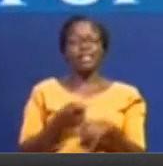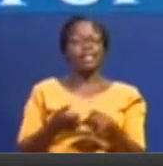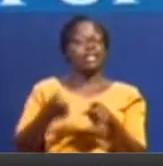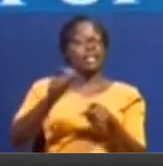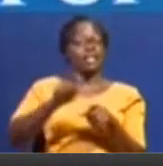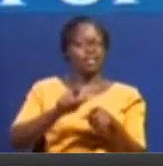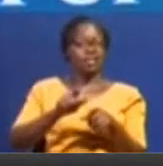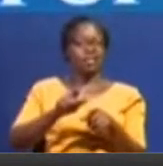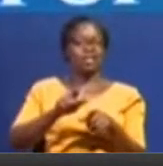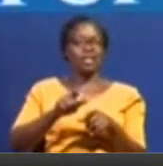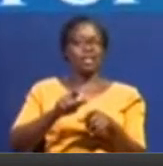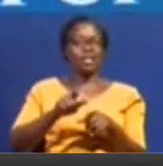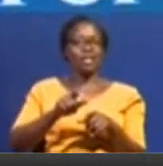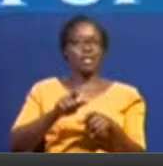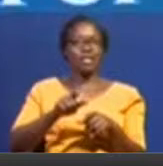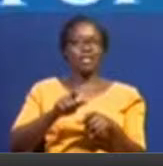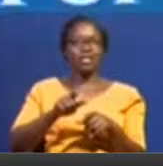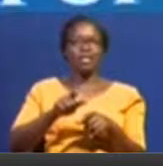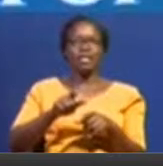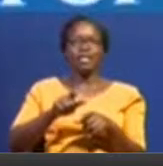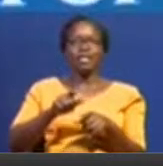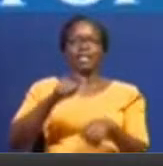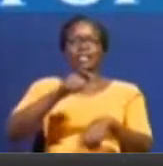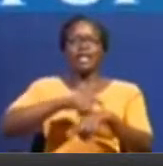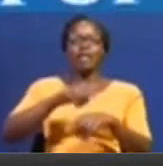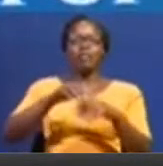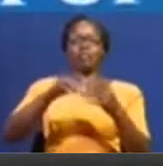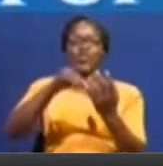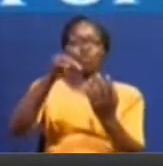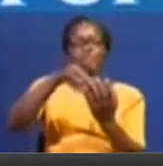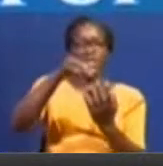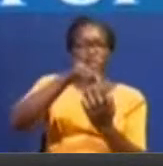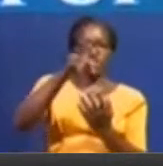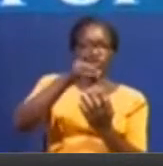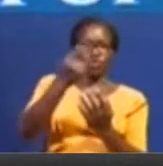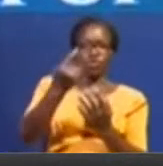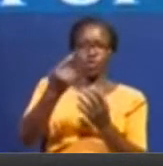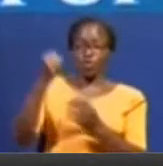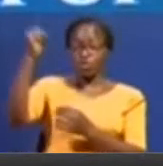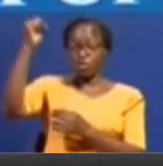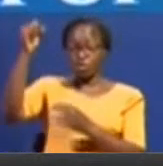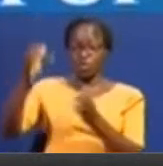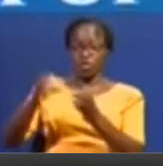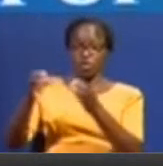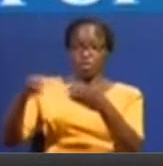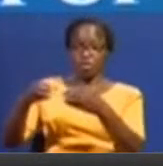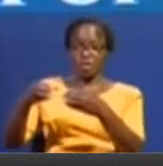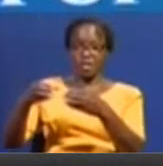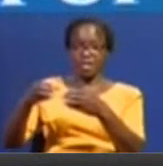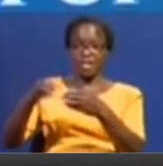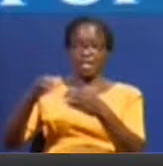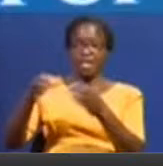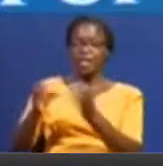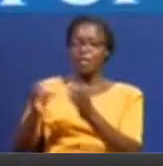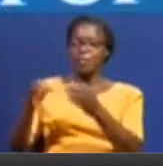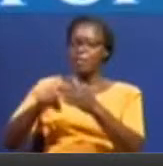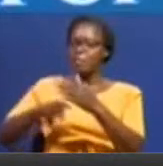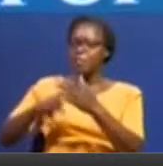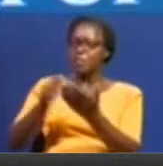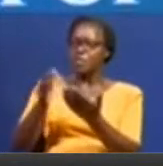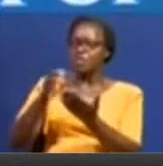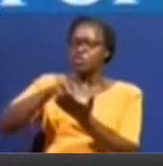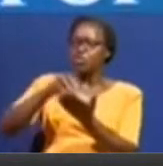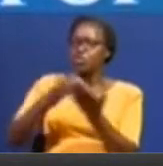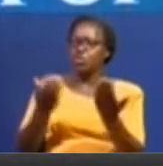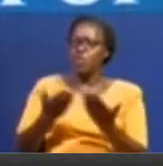additionally, when I was conducting nominations for one of the political parties, the party primaries, there are situations